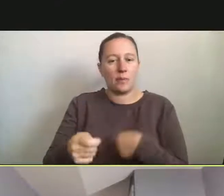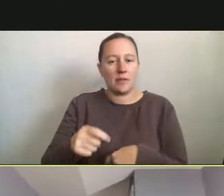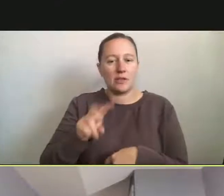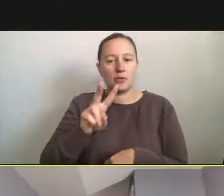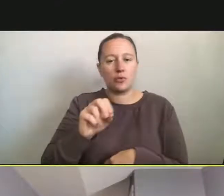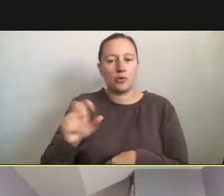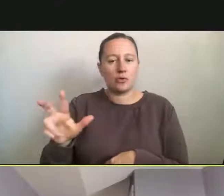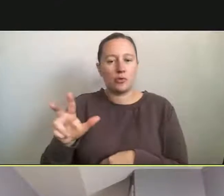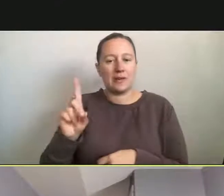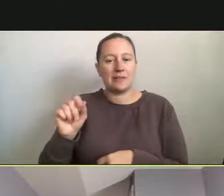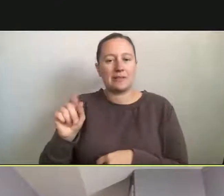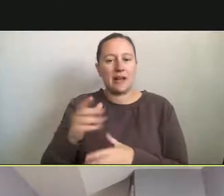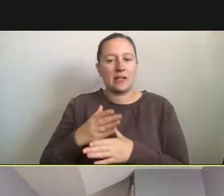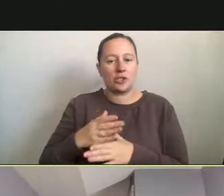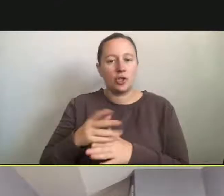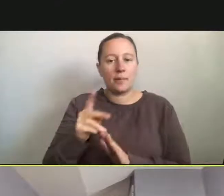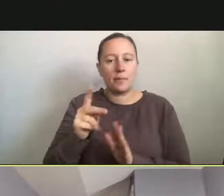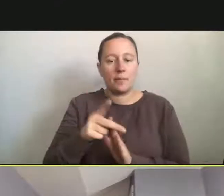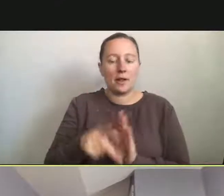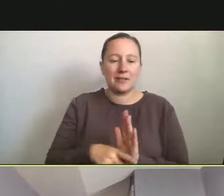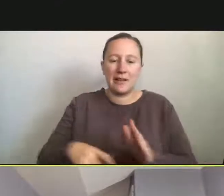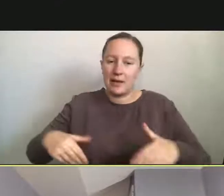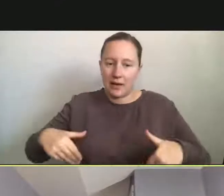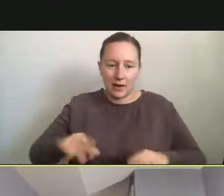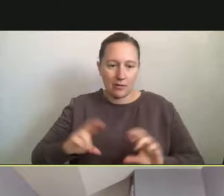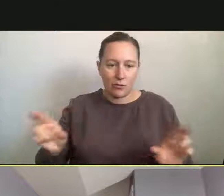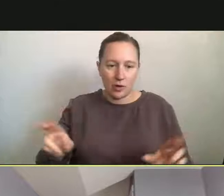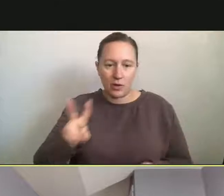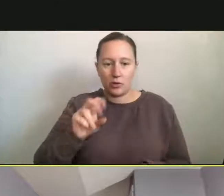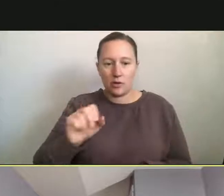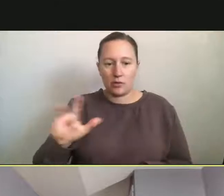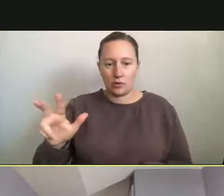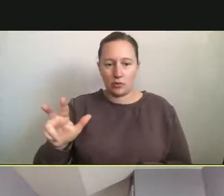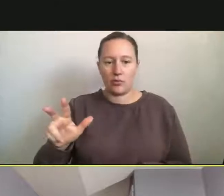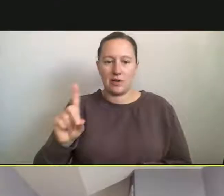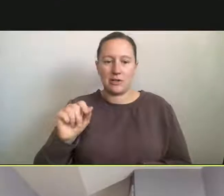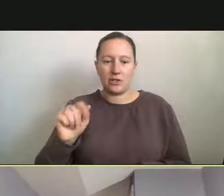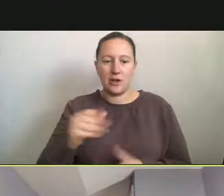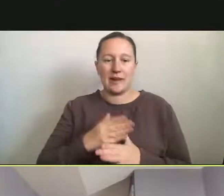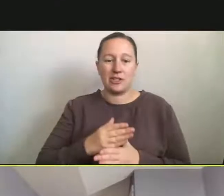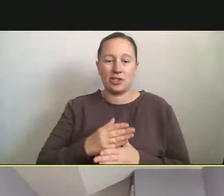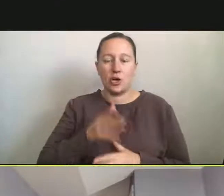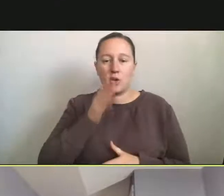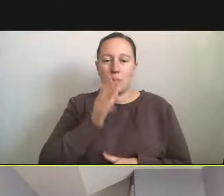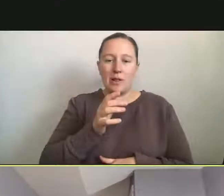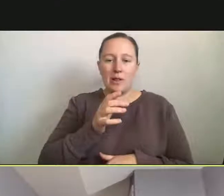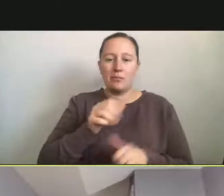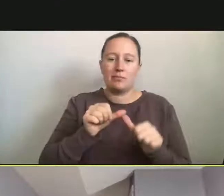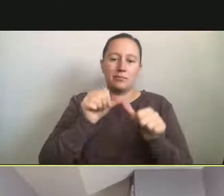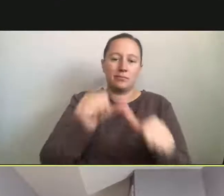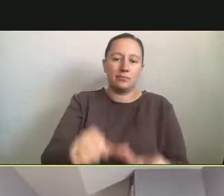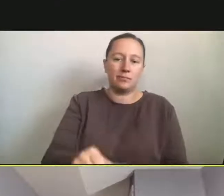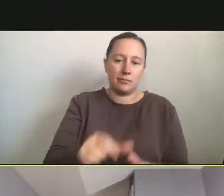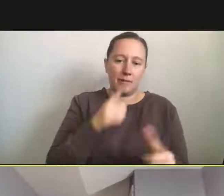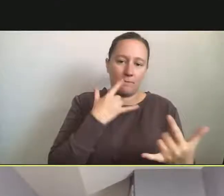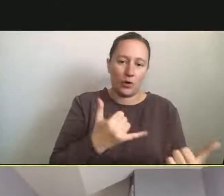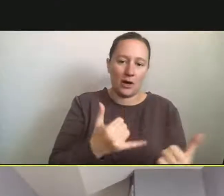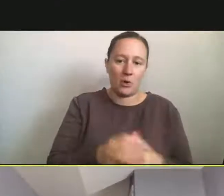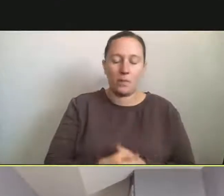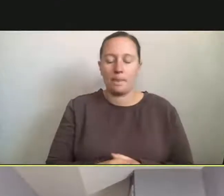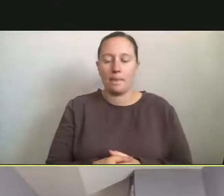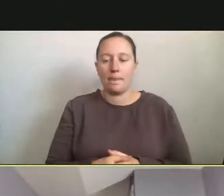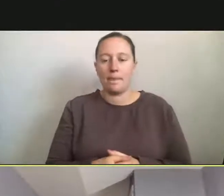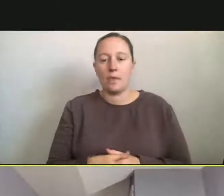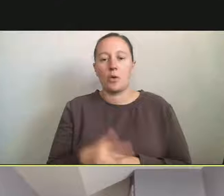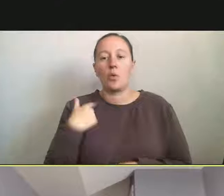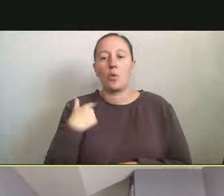sharing policy, but we're not there yet. So the 2003 data sharing policy is going to stay in effect. And we